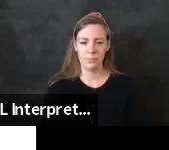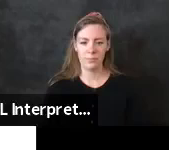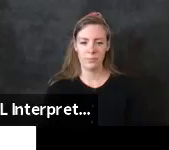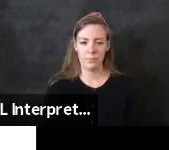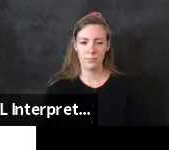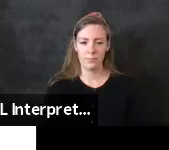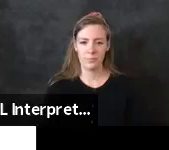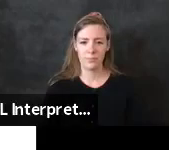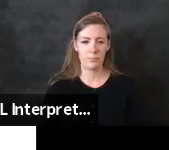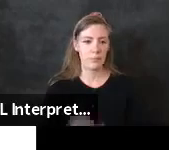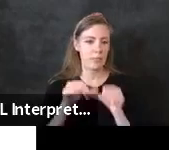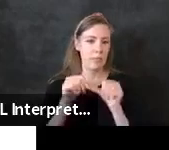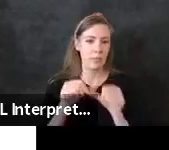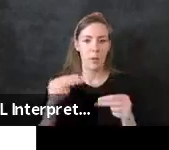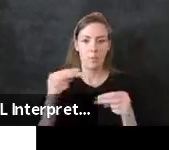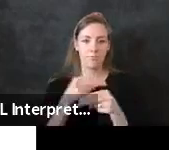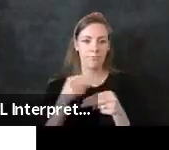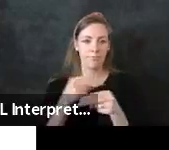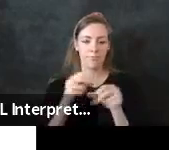Keep going.